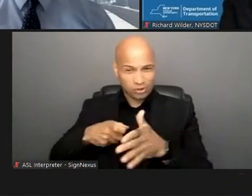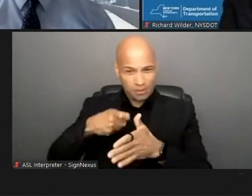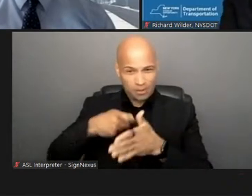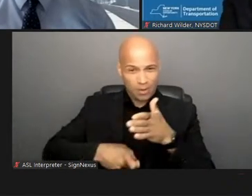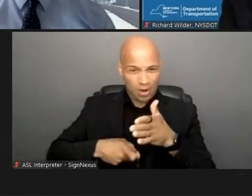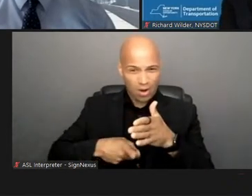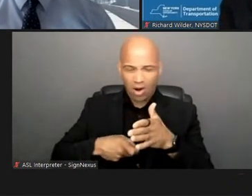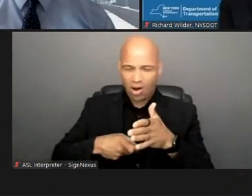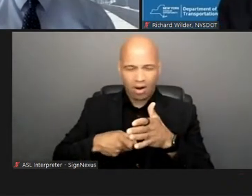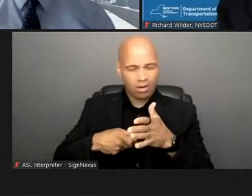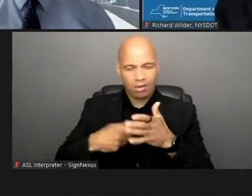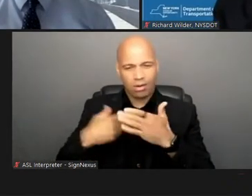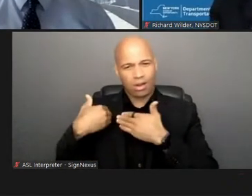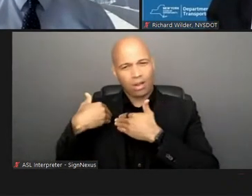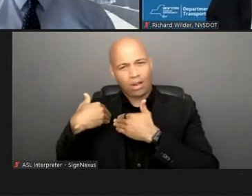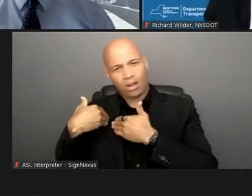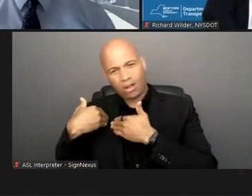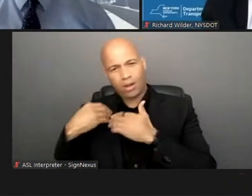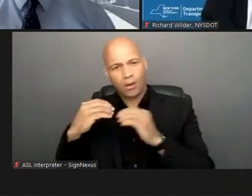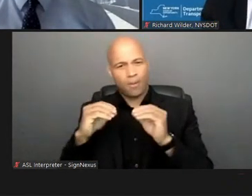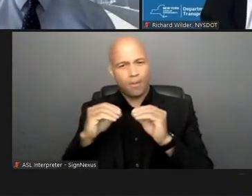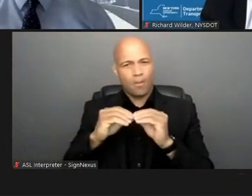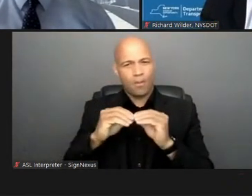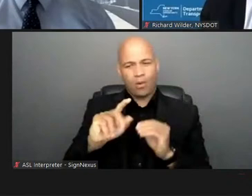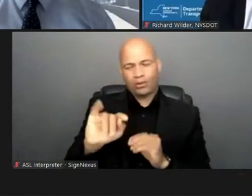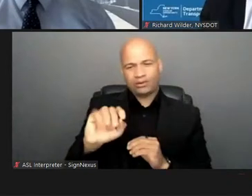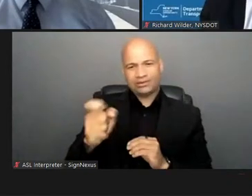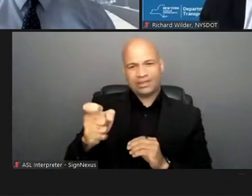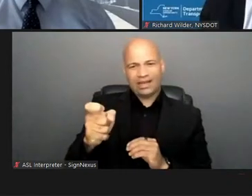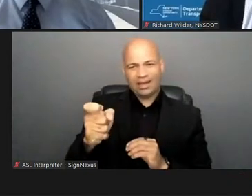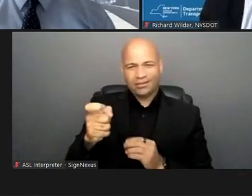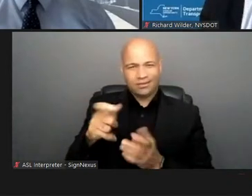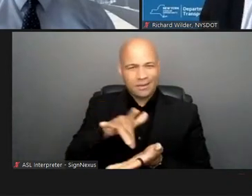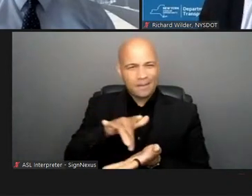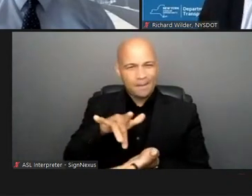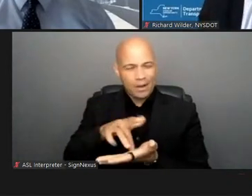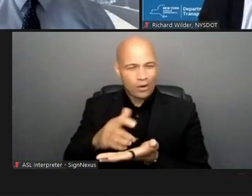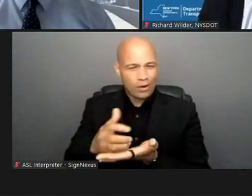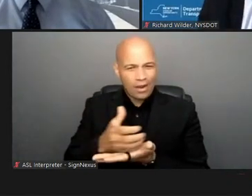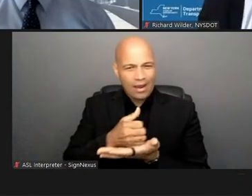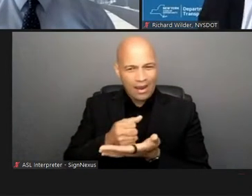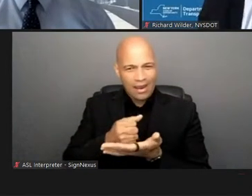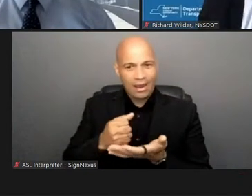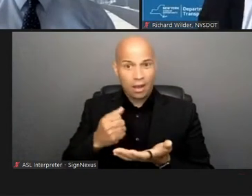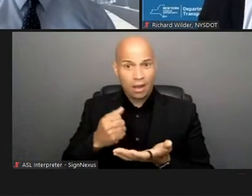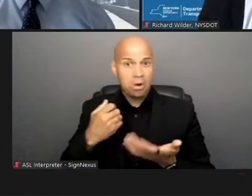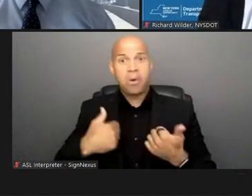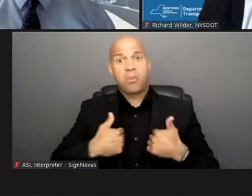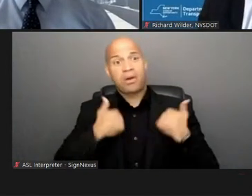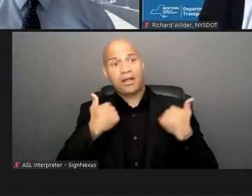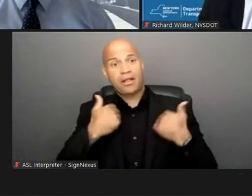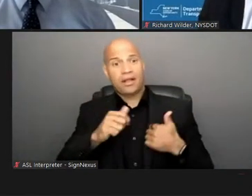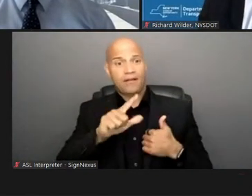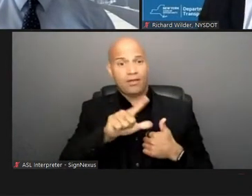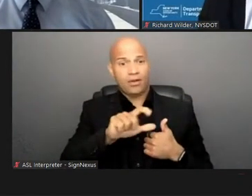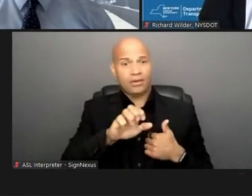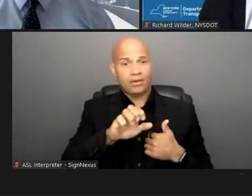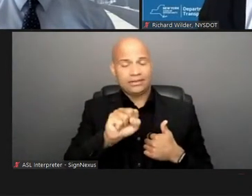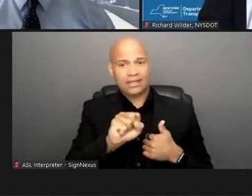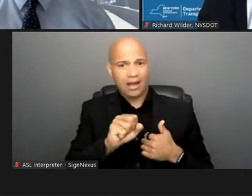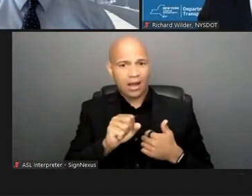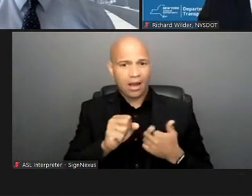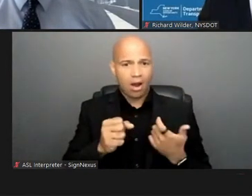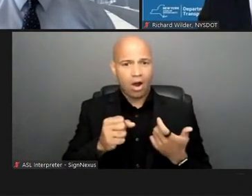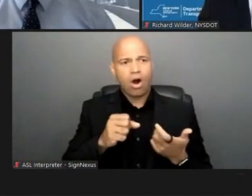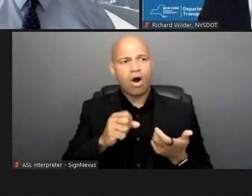an extra tax um again this is middle middle income families just because we live on Lower East Side I think you're missing the point where the